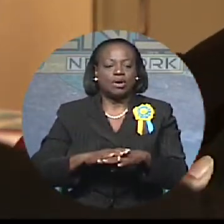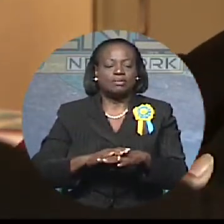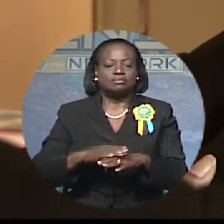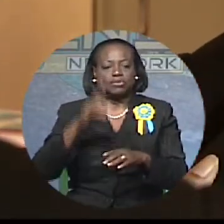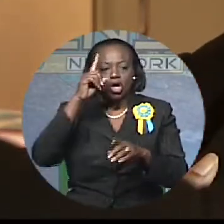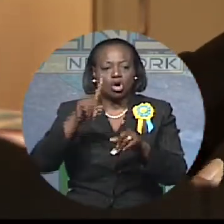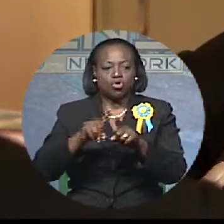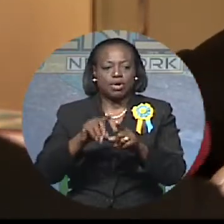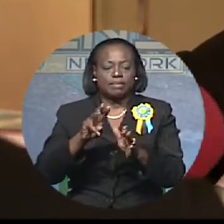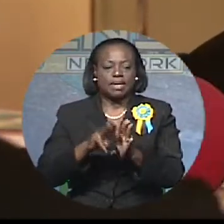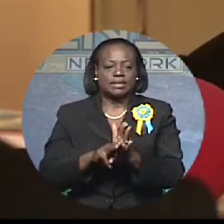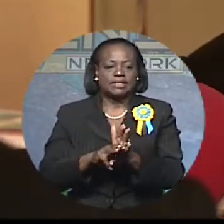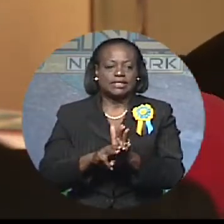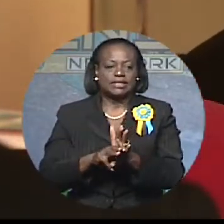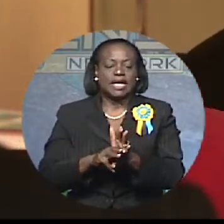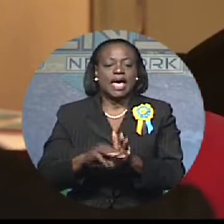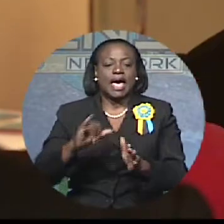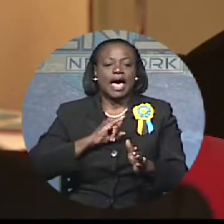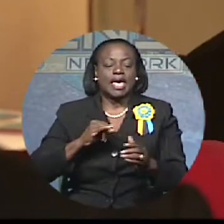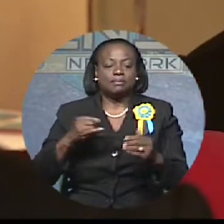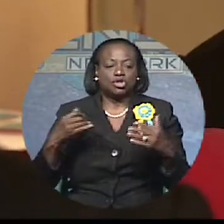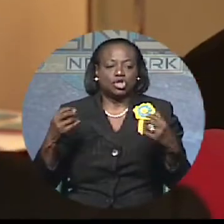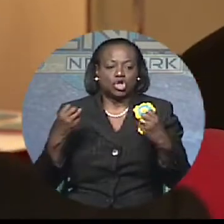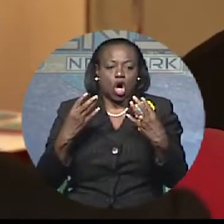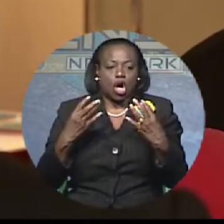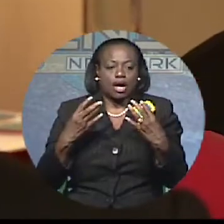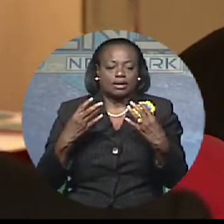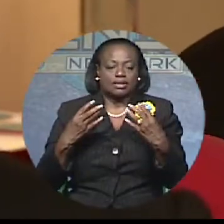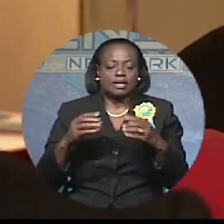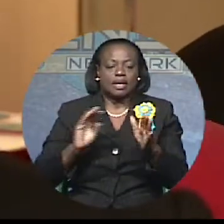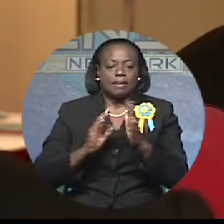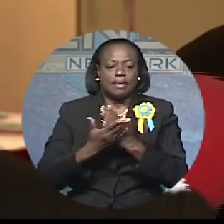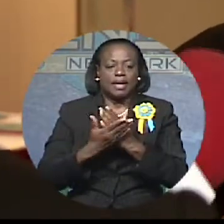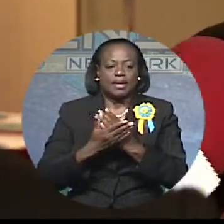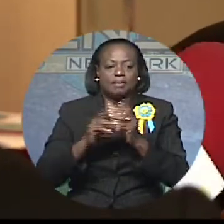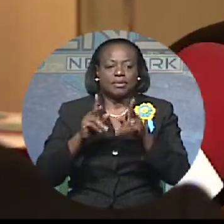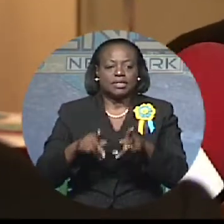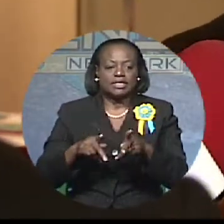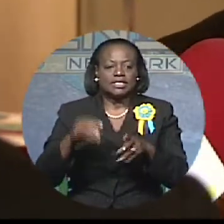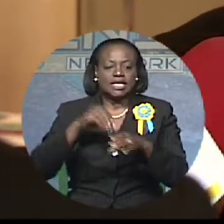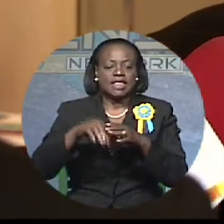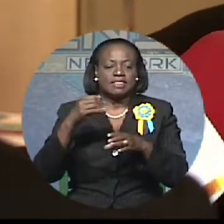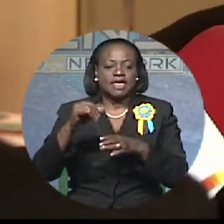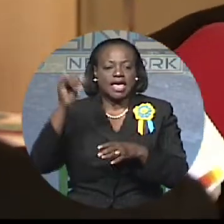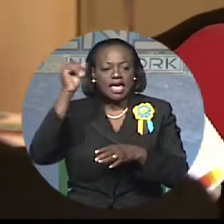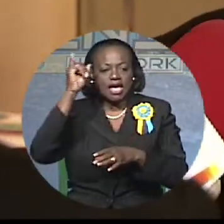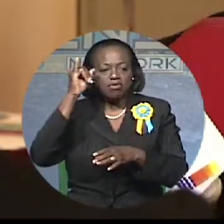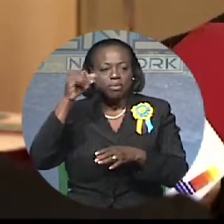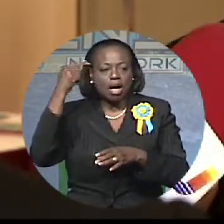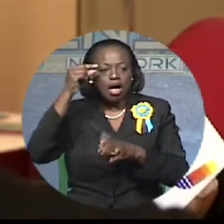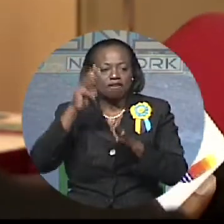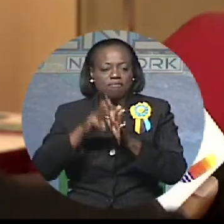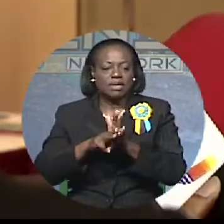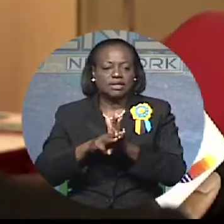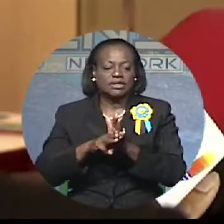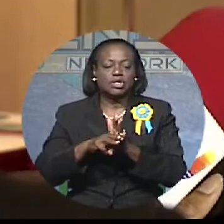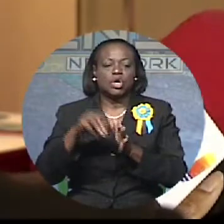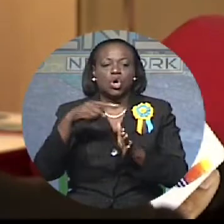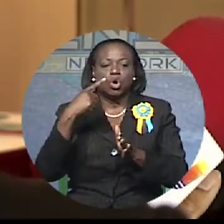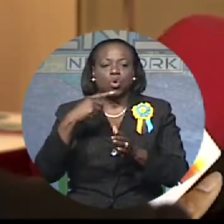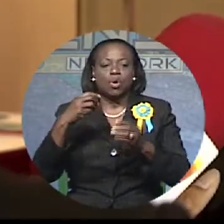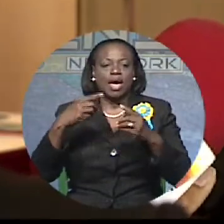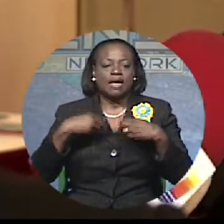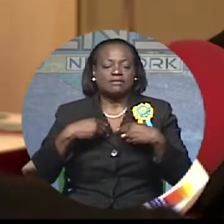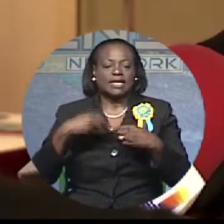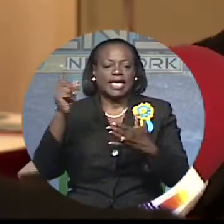in the Ingram government, where they cancelled projects and actually had to pay damages for the cancellation of projects, the straw